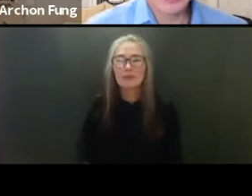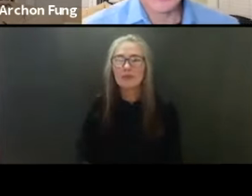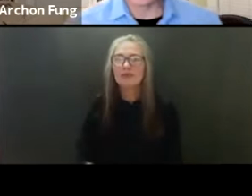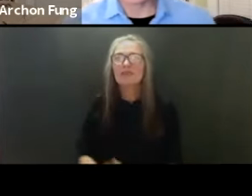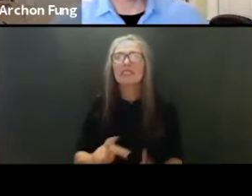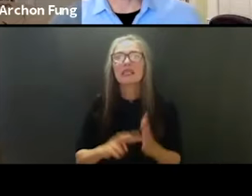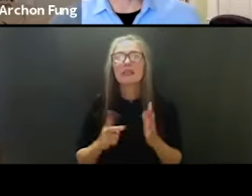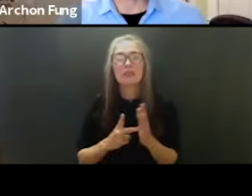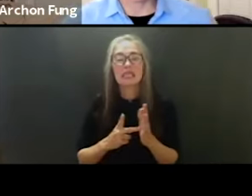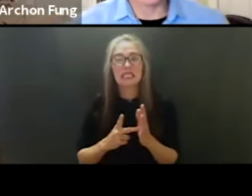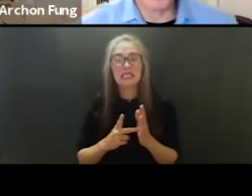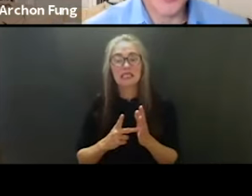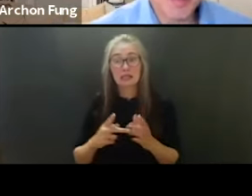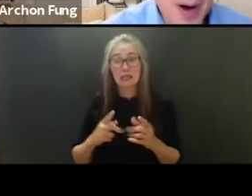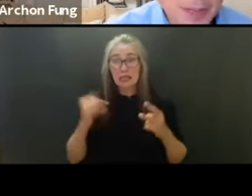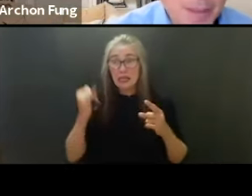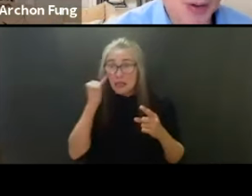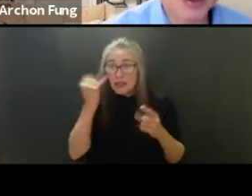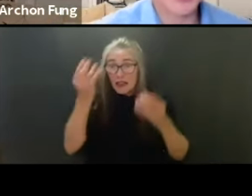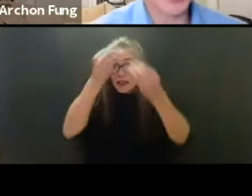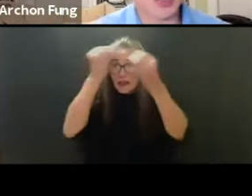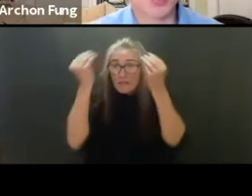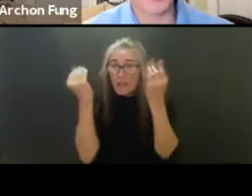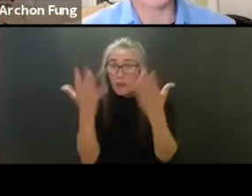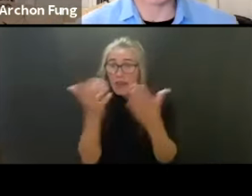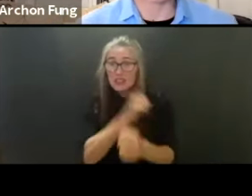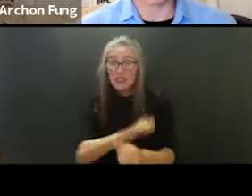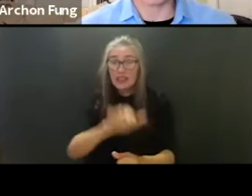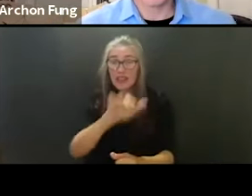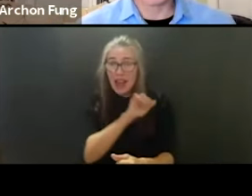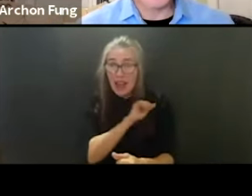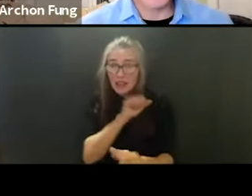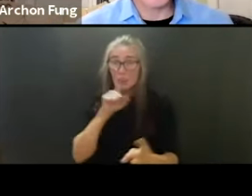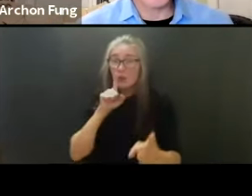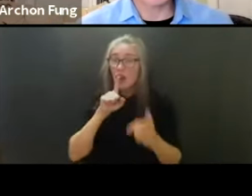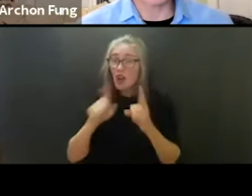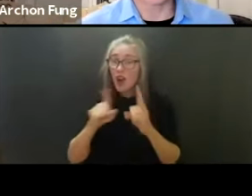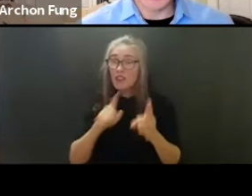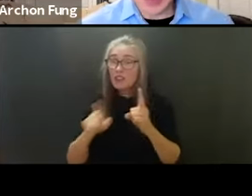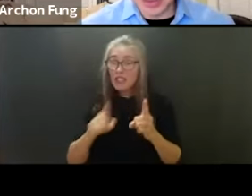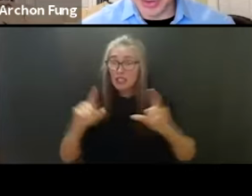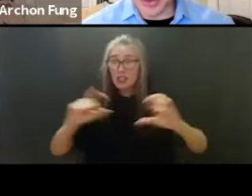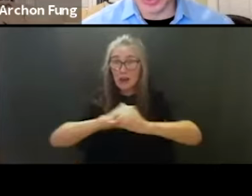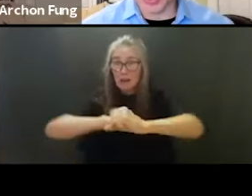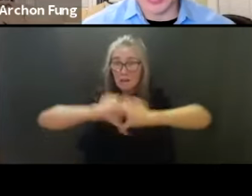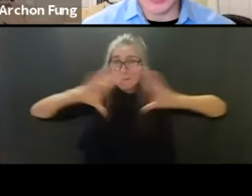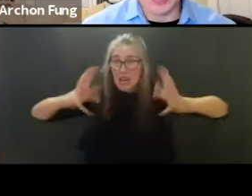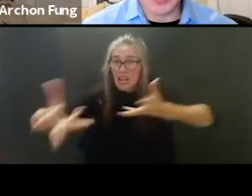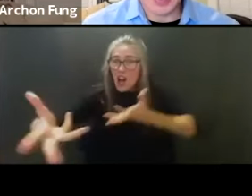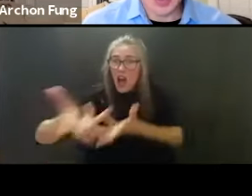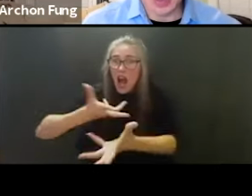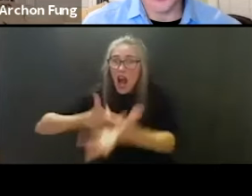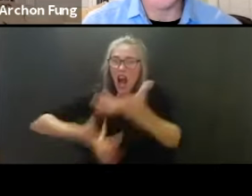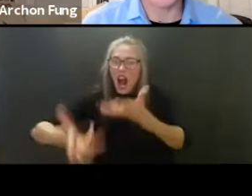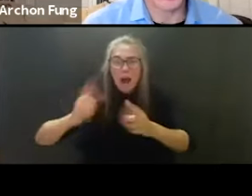And so the polarization and the wide aperture leads to a series of institutional crises